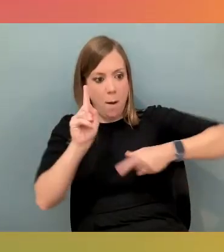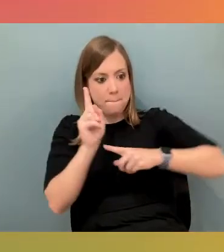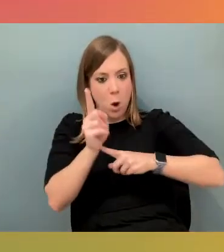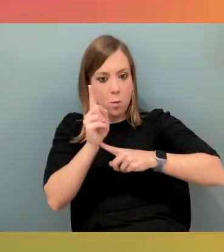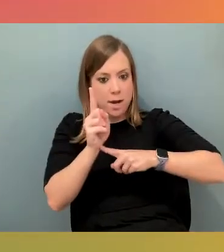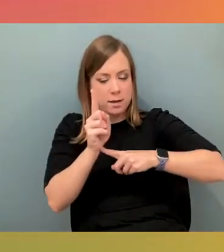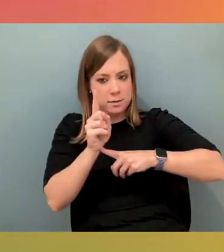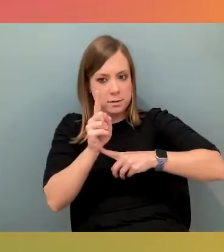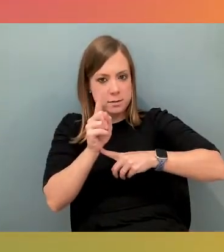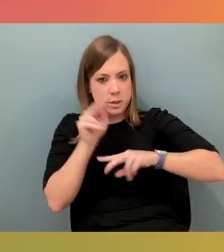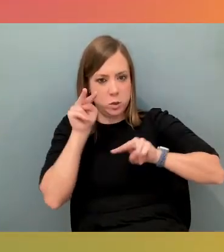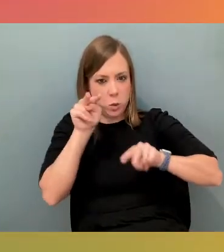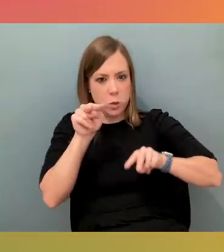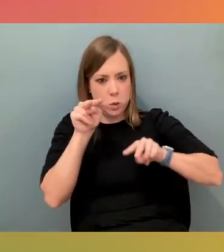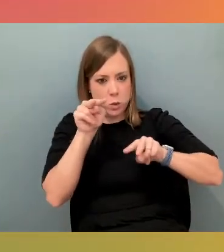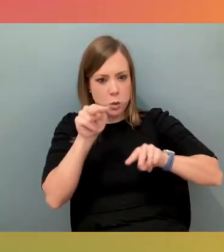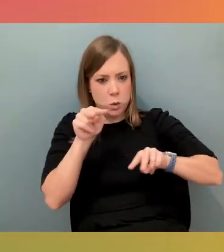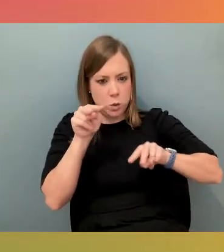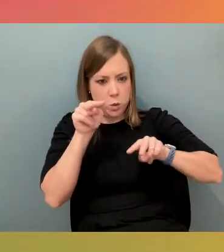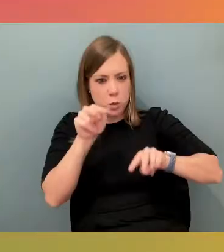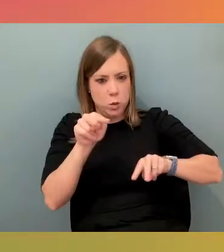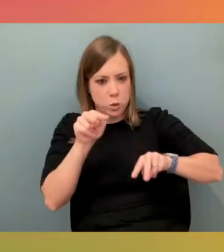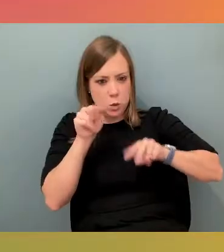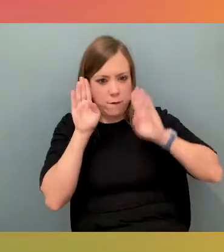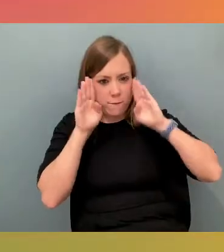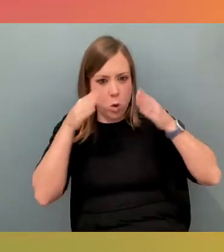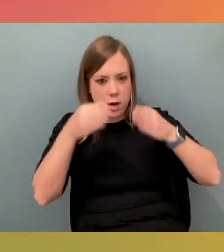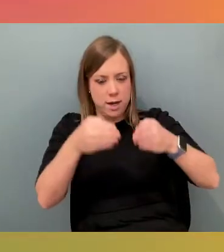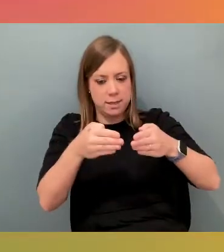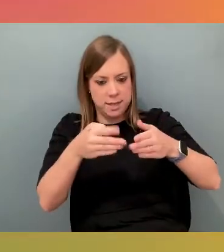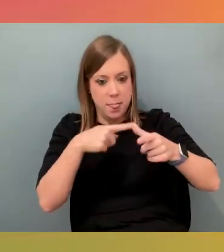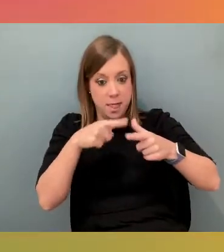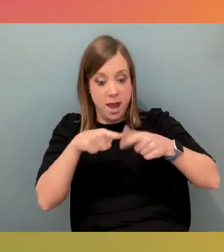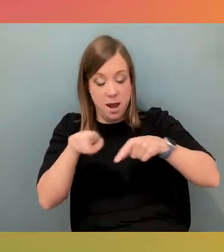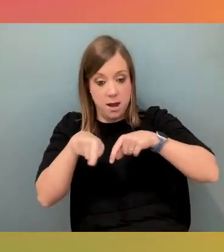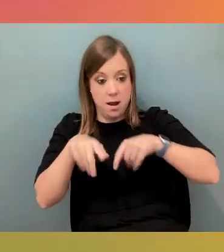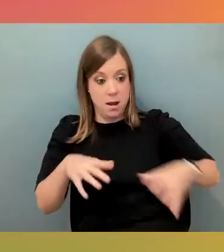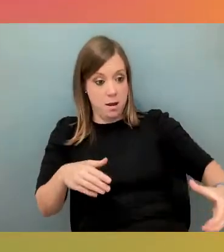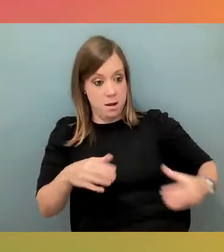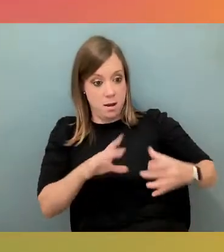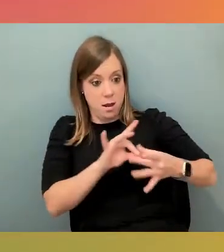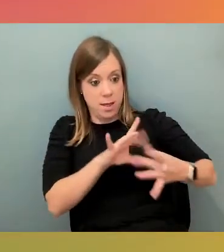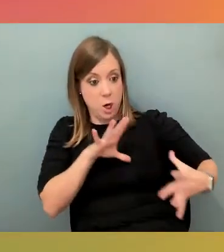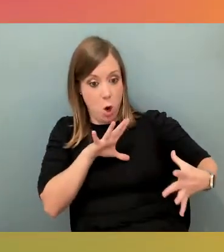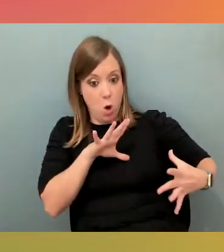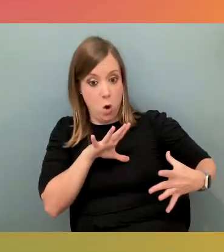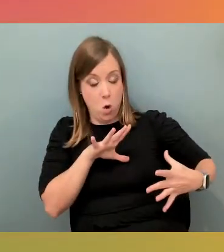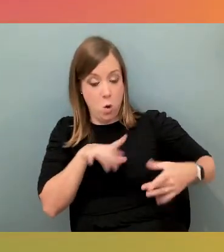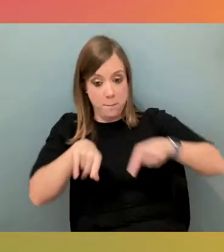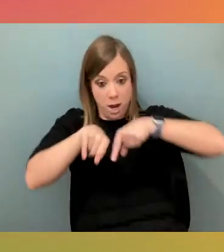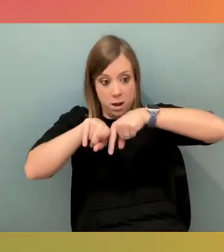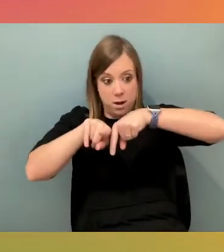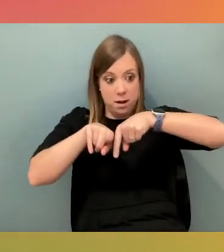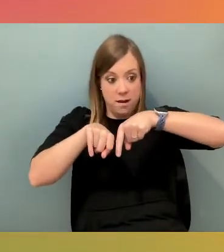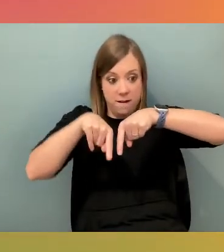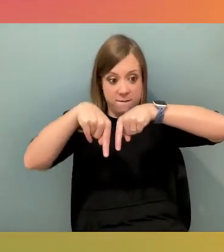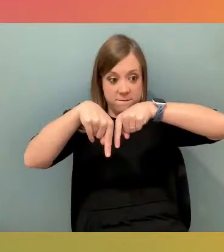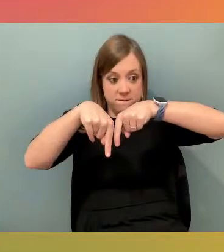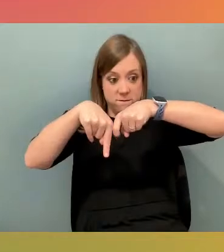settle your gaze, settle your breath, and when you're ready, release the foot, but draw those left toes as high as you